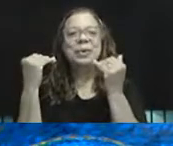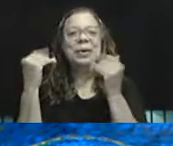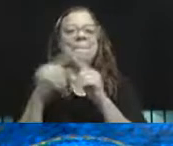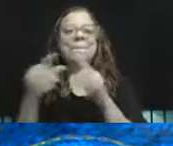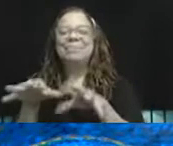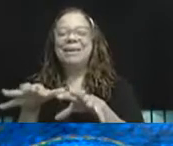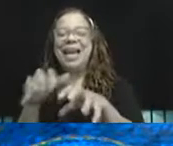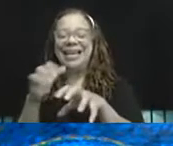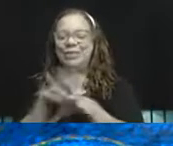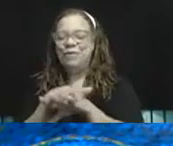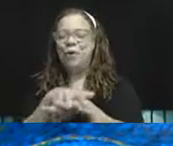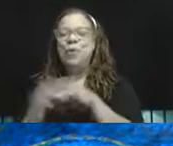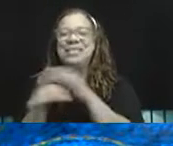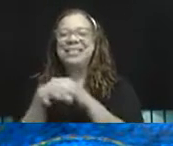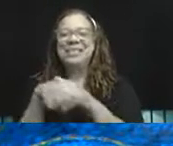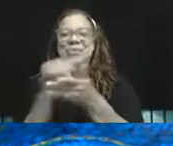numb when I was drawing.